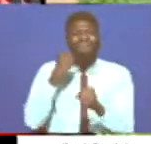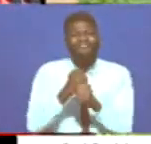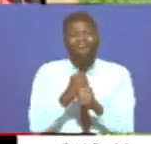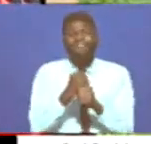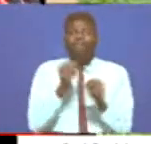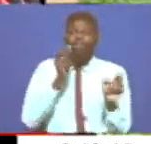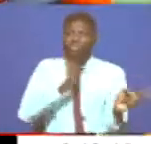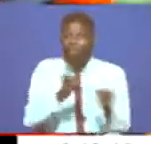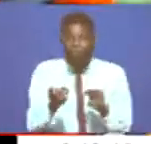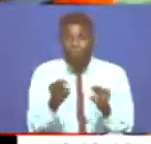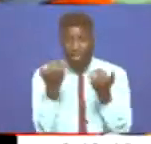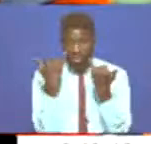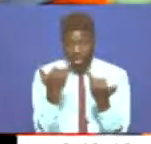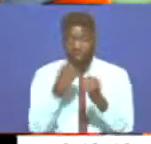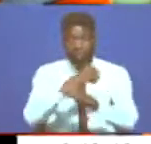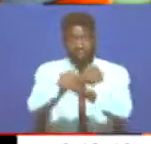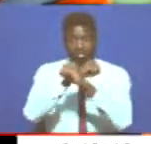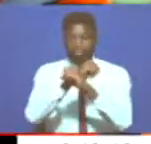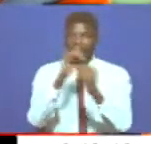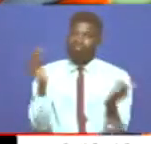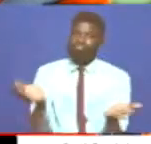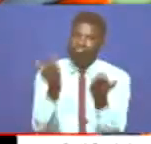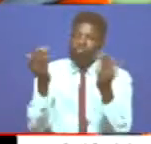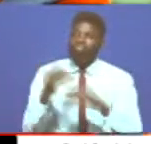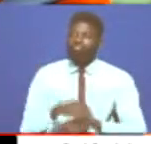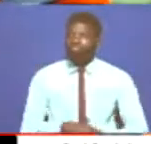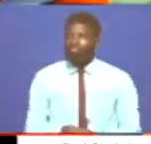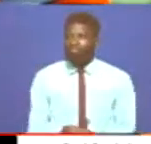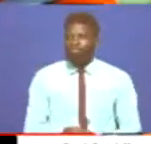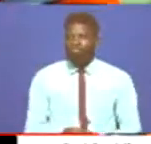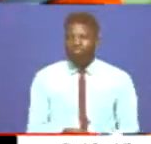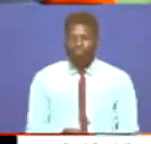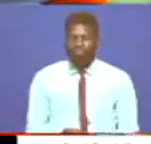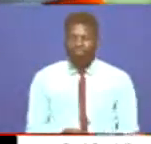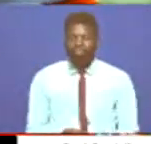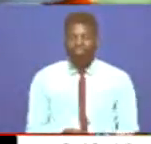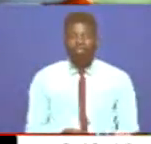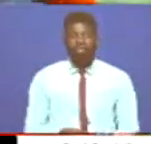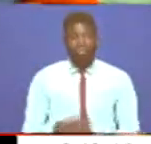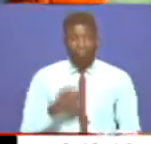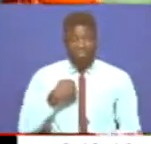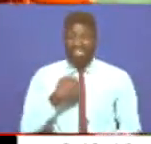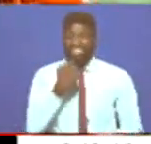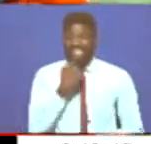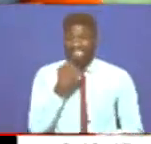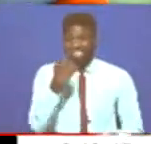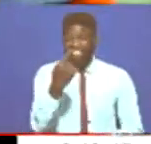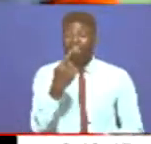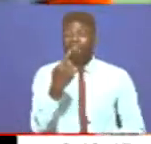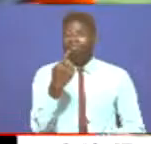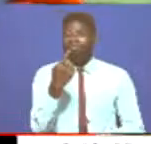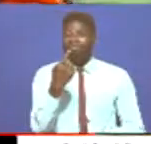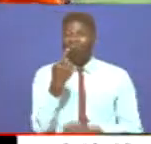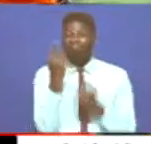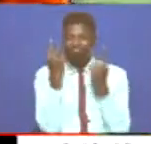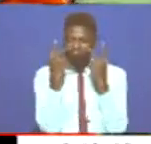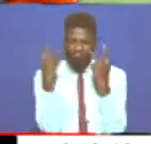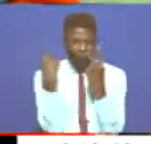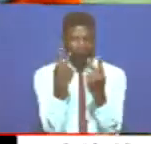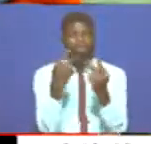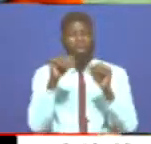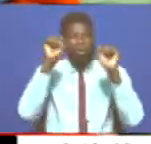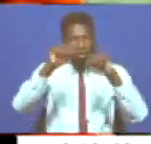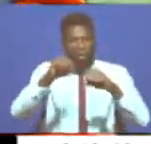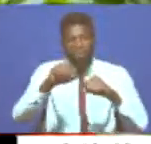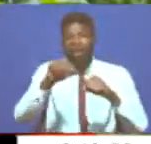and promotion. What it means to me is that I see it as a possibility that being interested in helping other